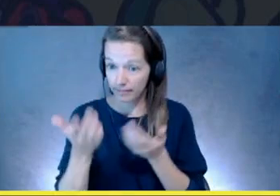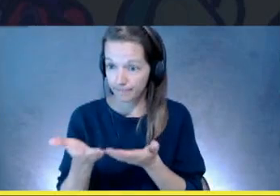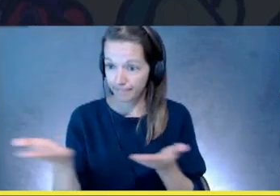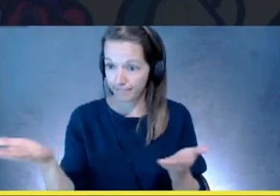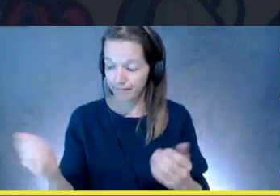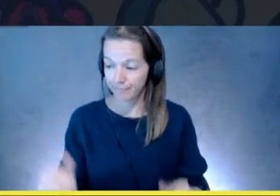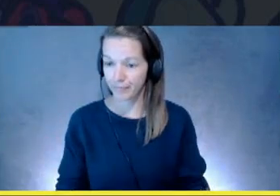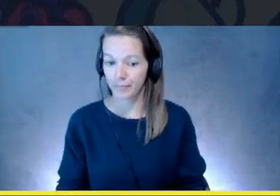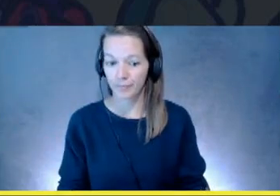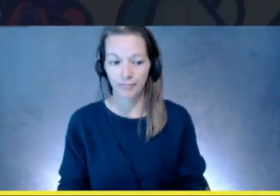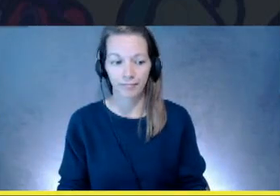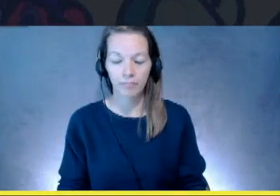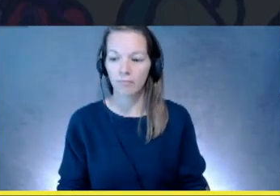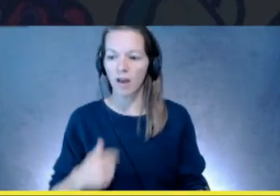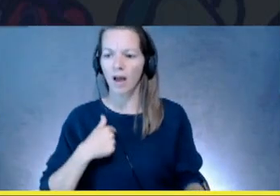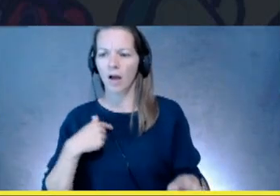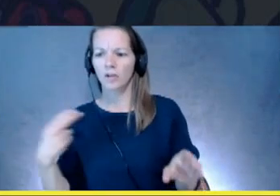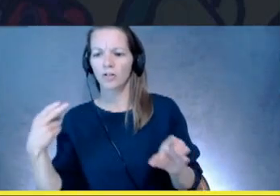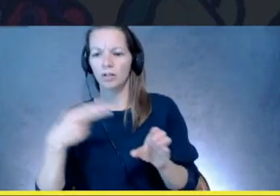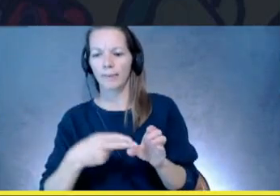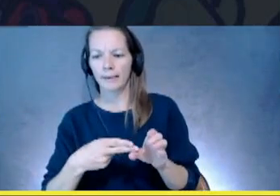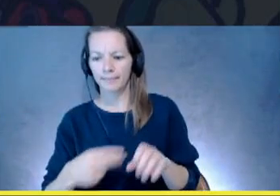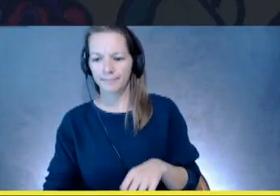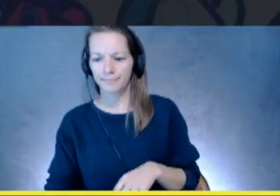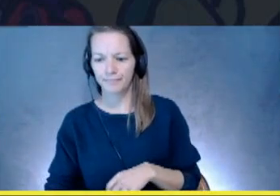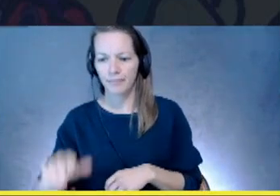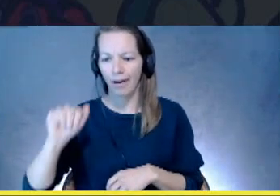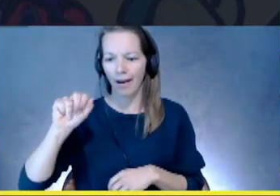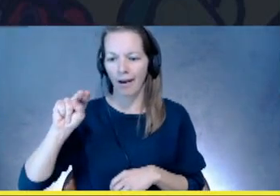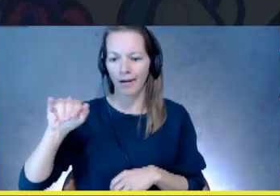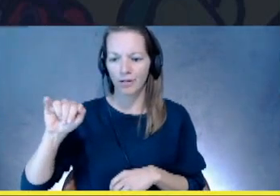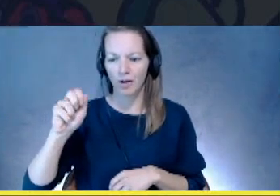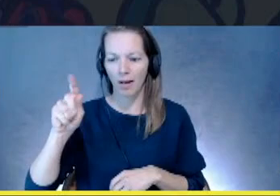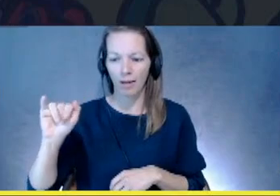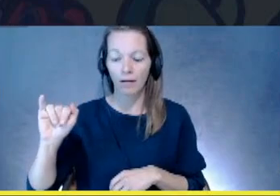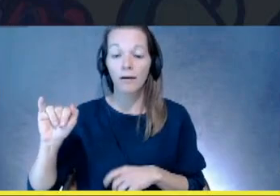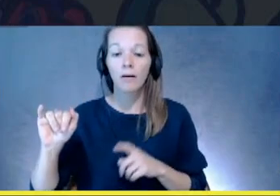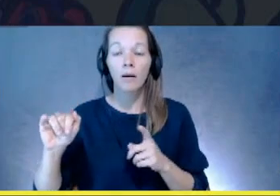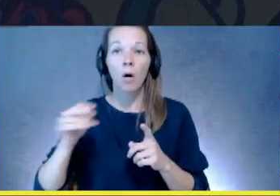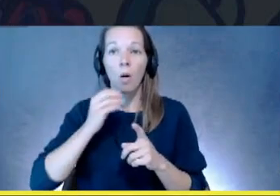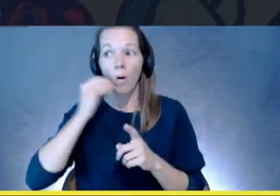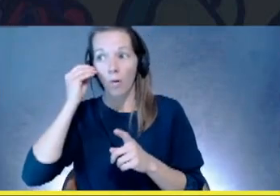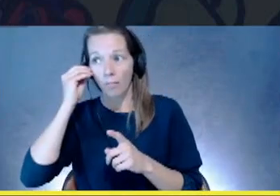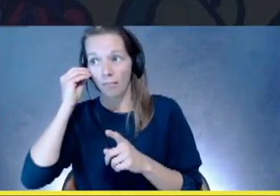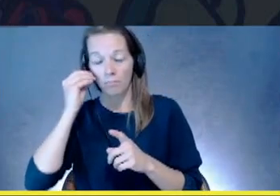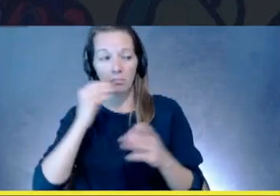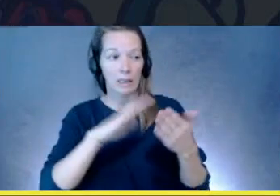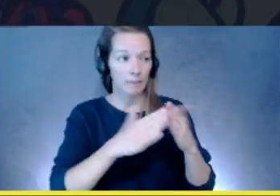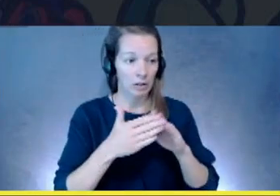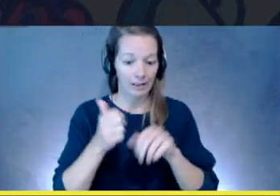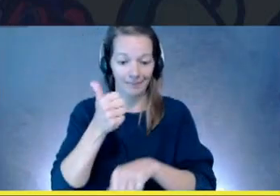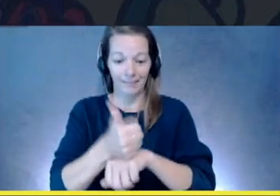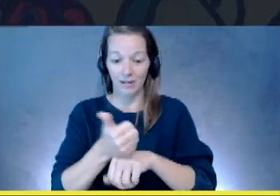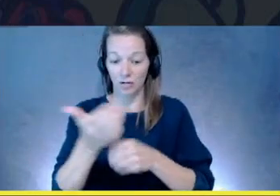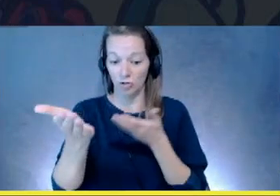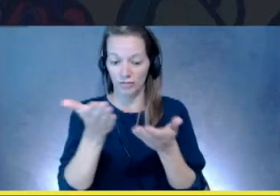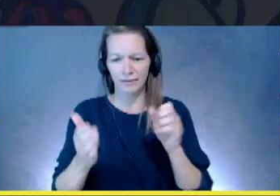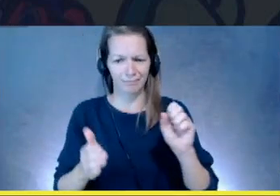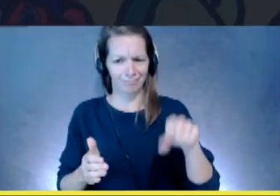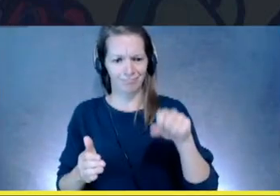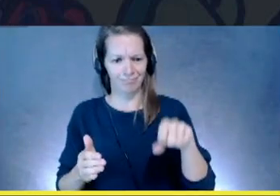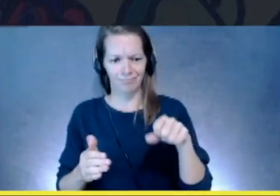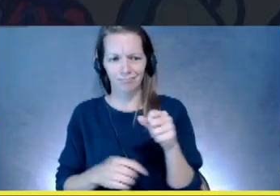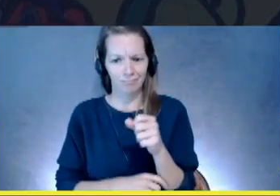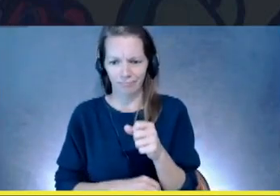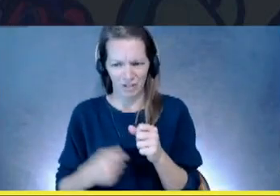Yeah, I'll jump in. And Please. I think that home and community-based services, are exactly as Lisa was